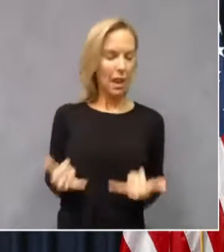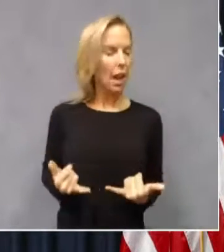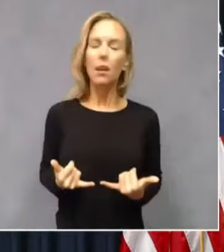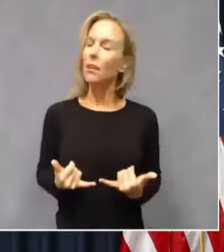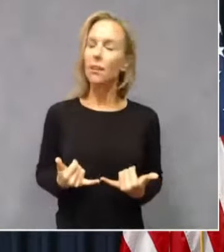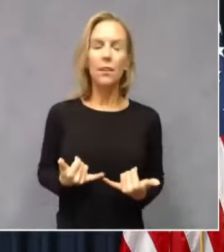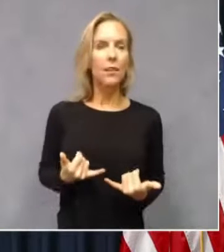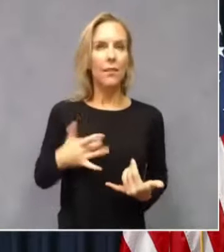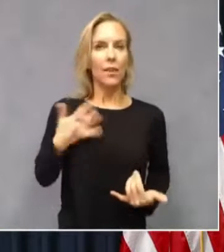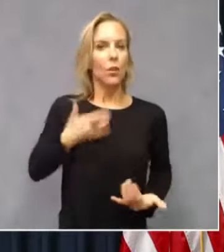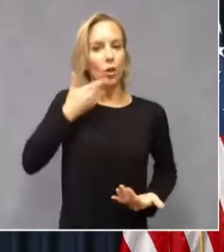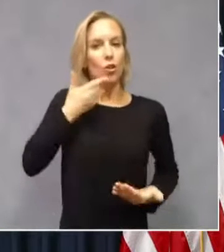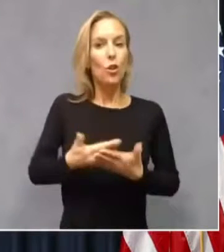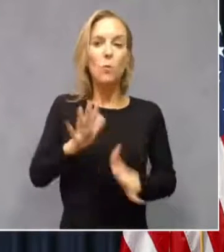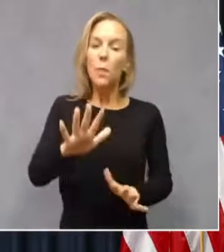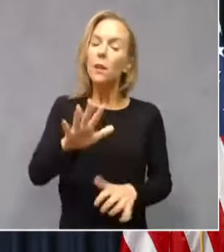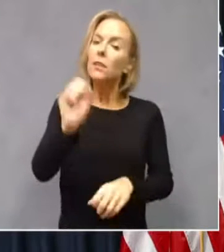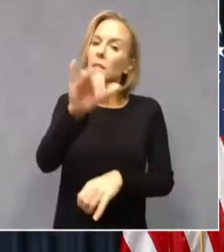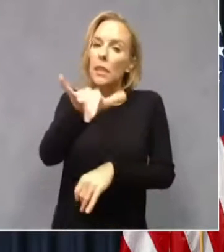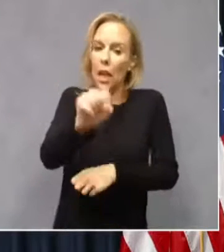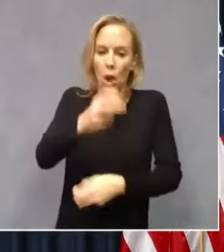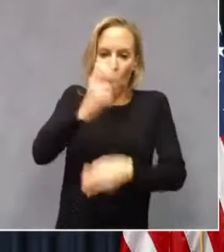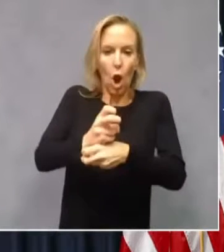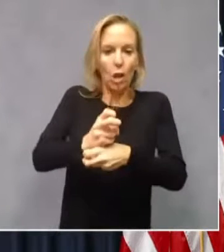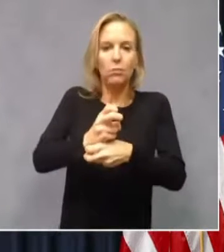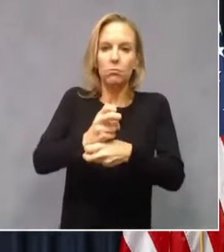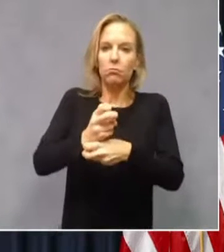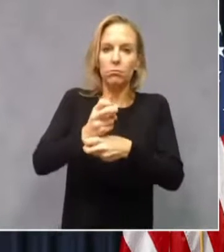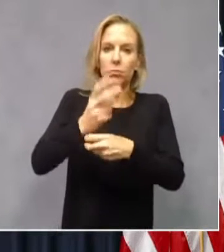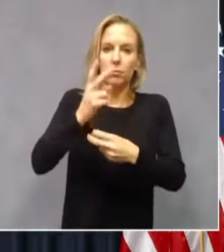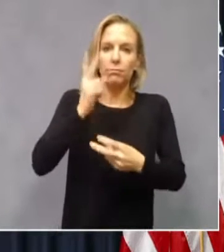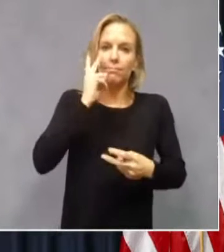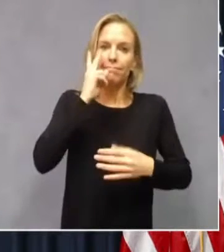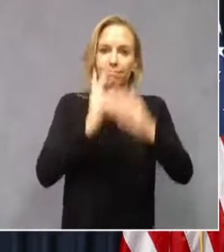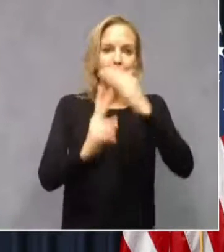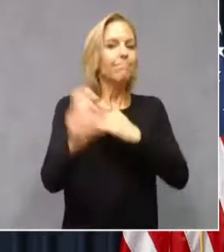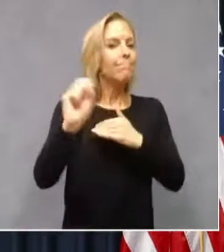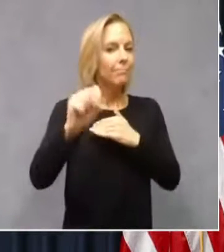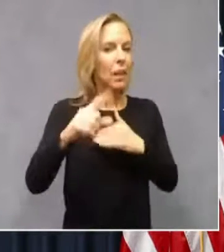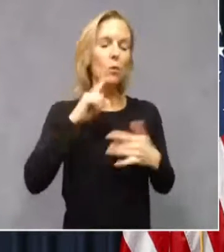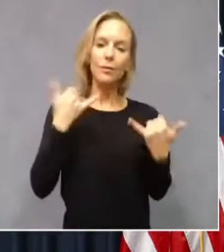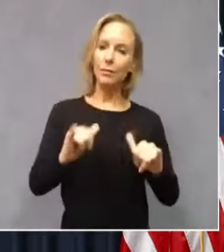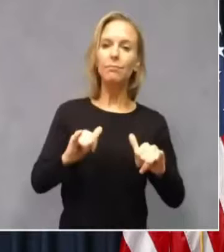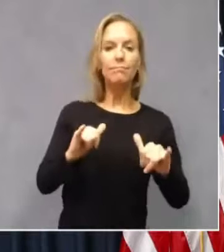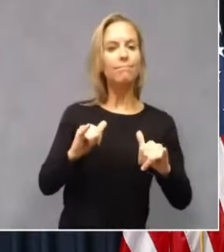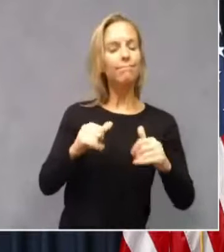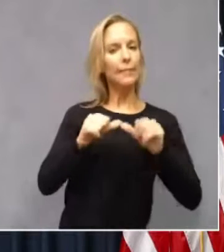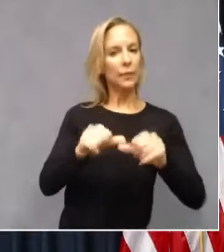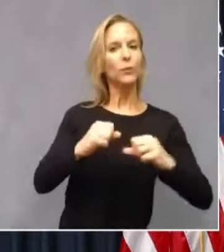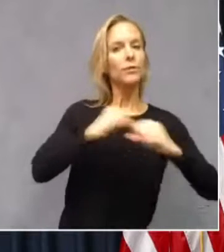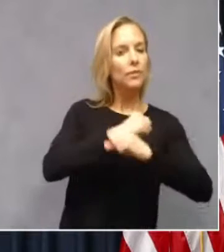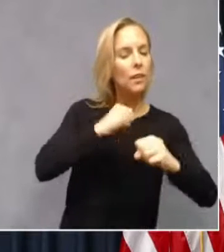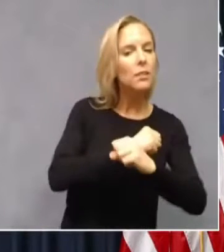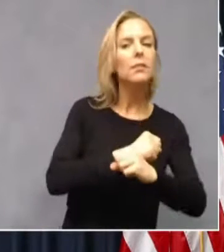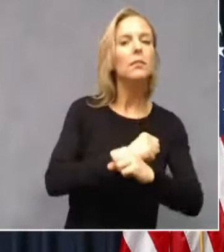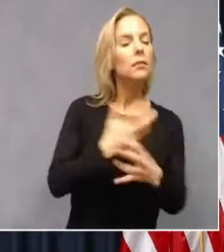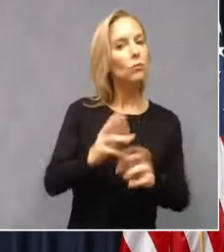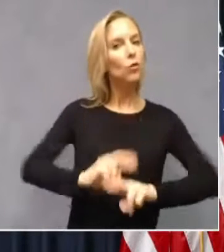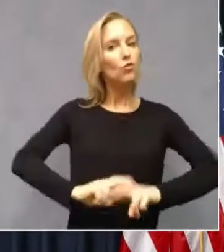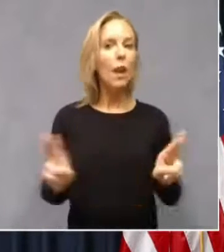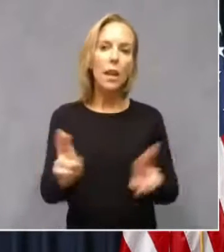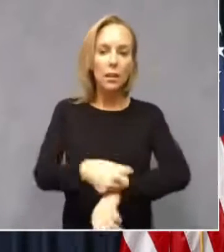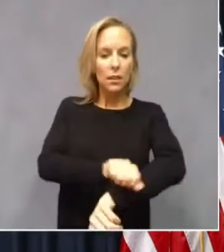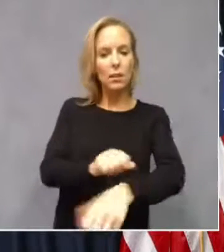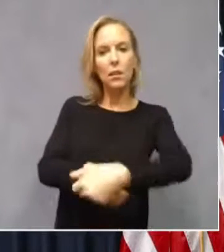don't have hard times coming. Doesn't mean we don't have to have a lot of fight left, and we got to be ready for the fight with